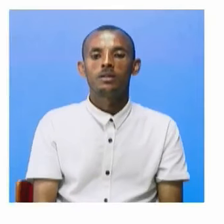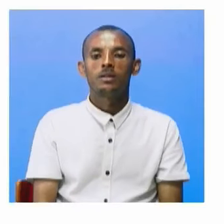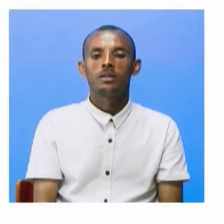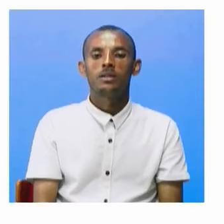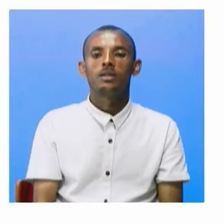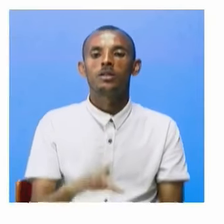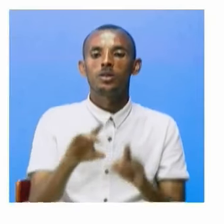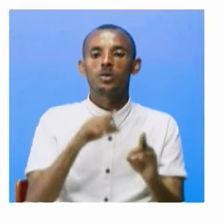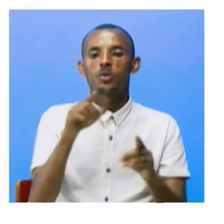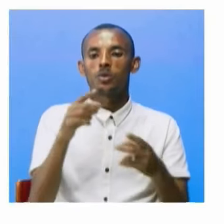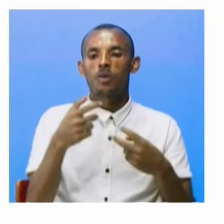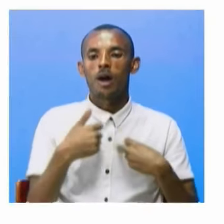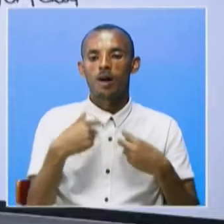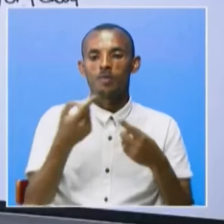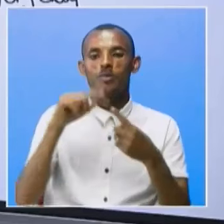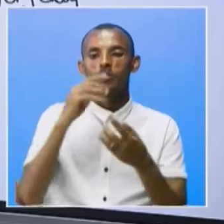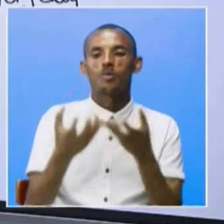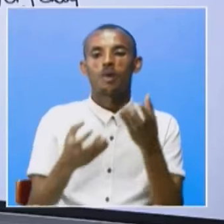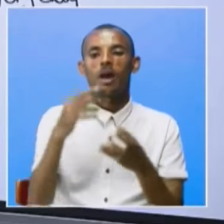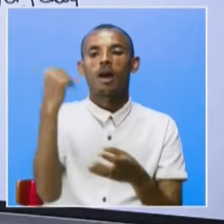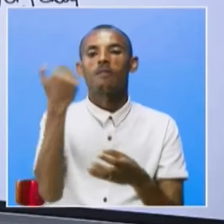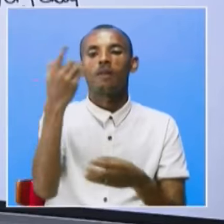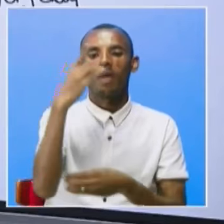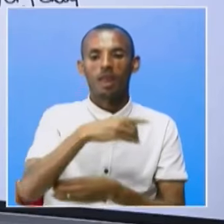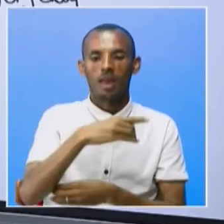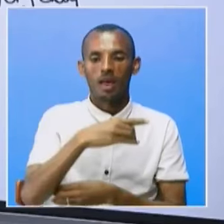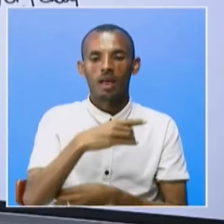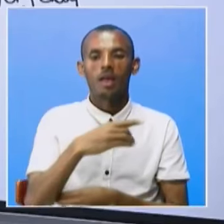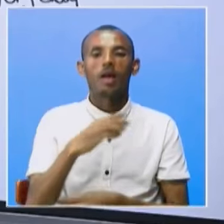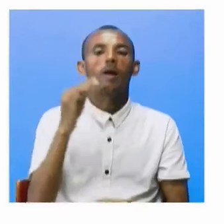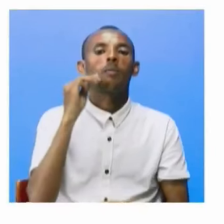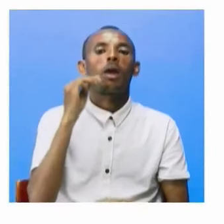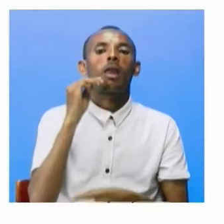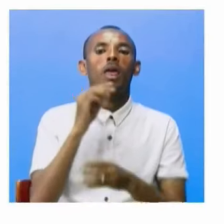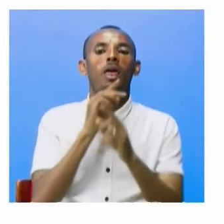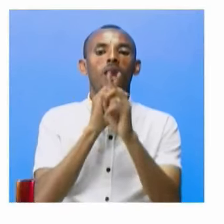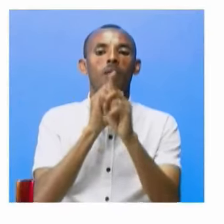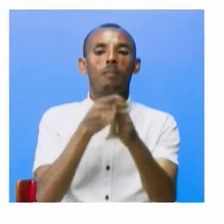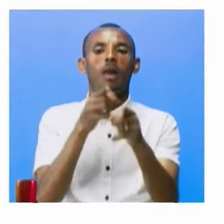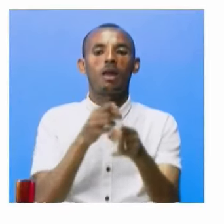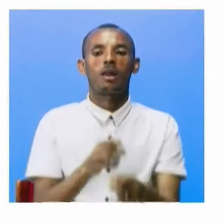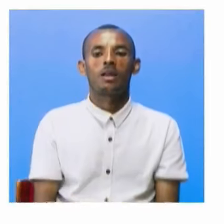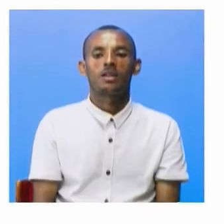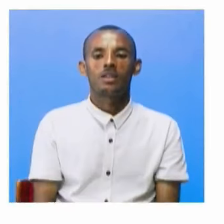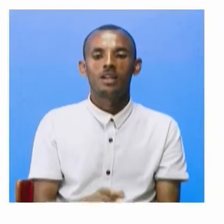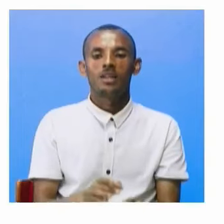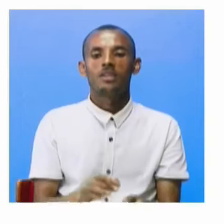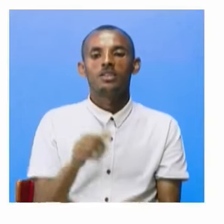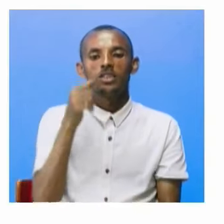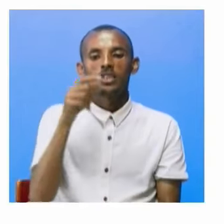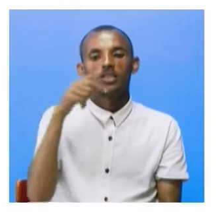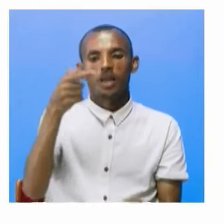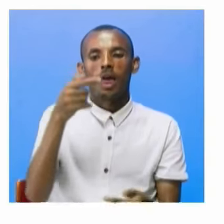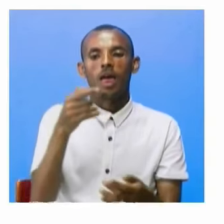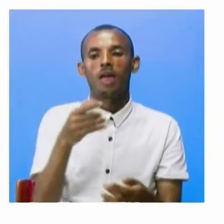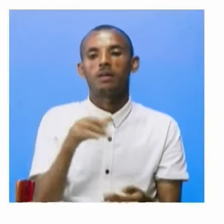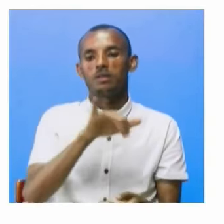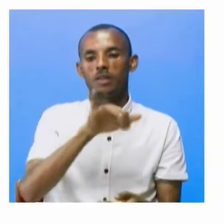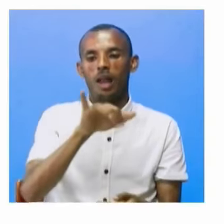Do you have to cook every day? Then Mary replied. She said like this. Mary,